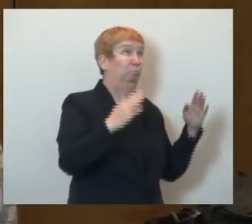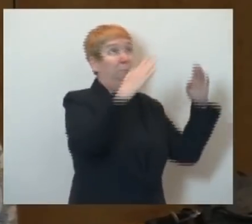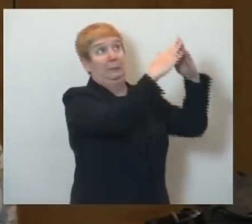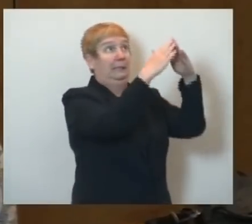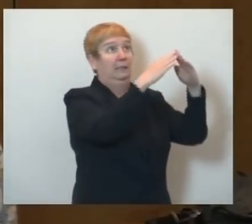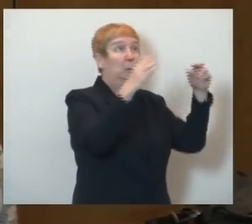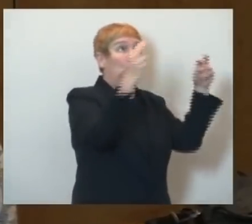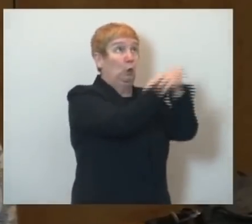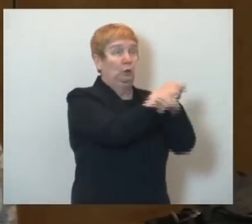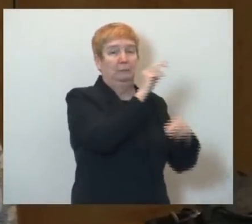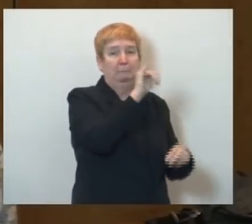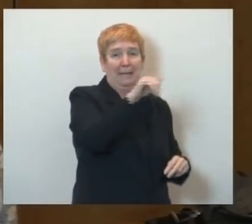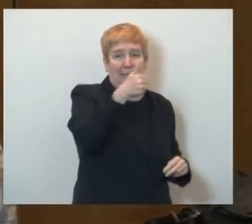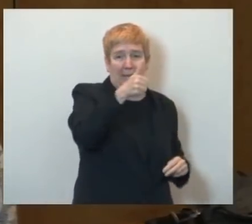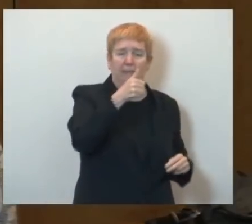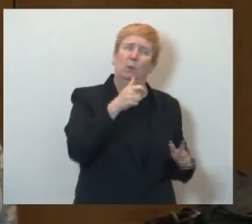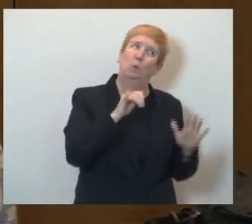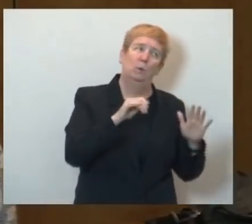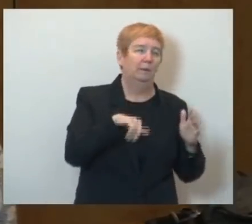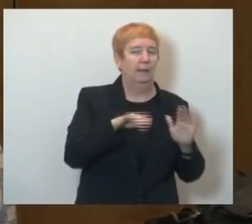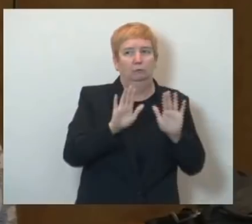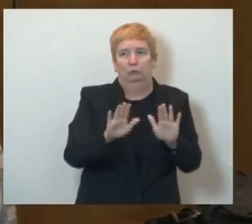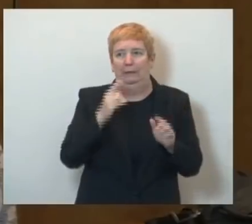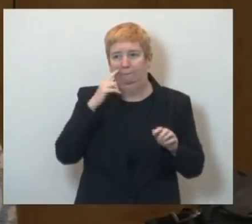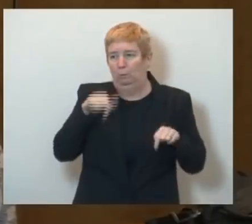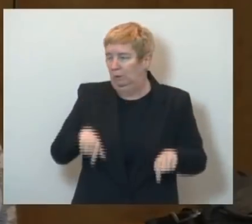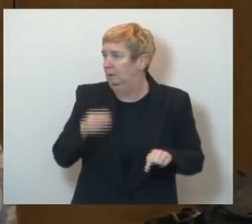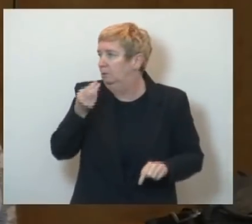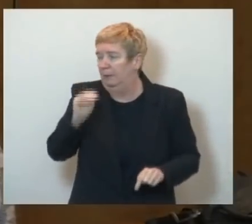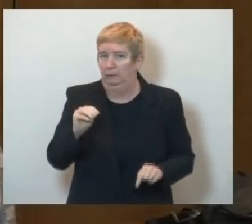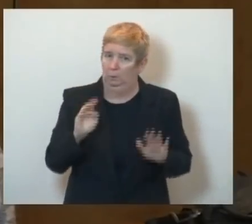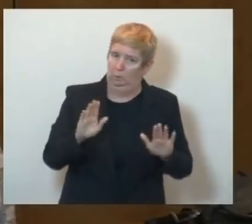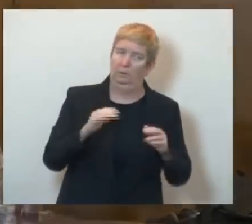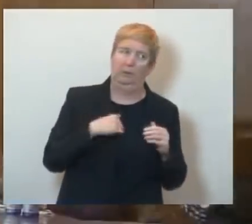down. That would be wonderful for the state and for that part of the state.